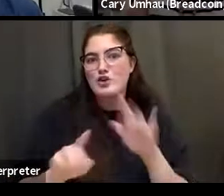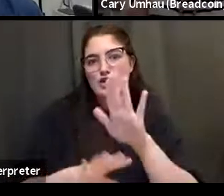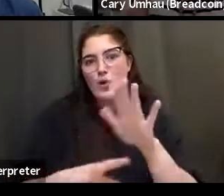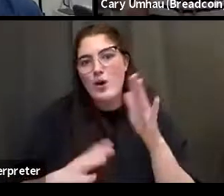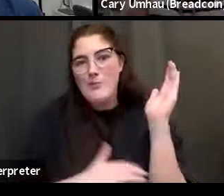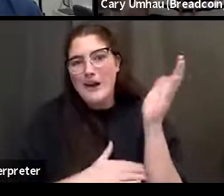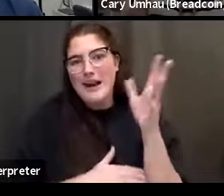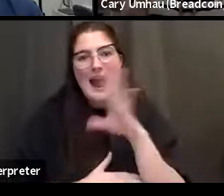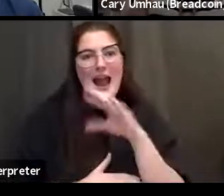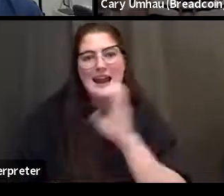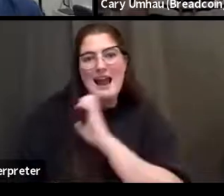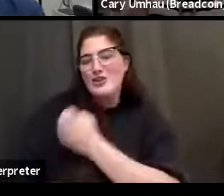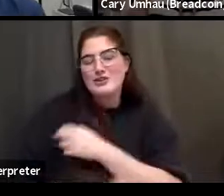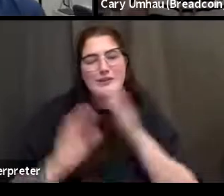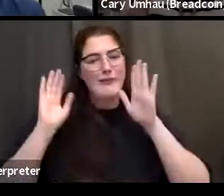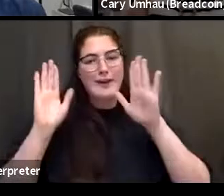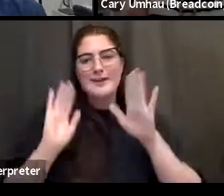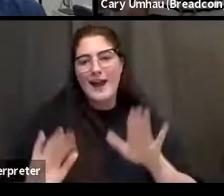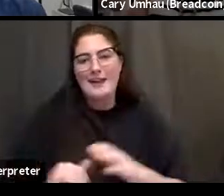and I love it.